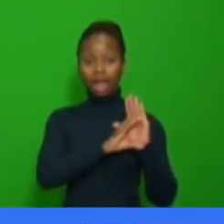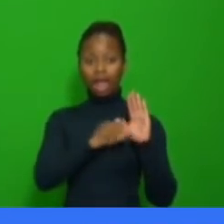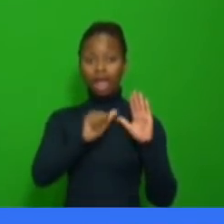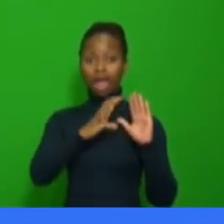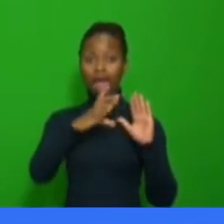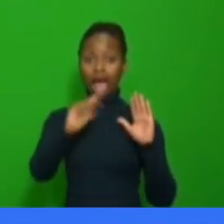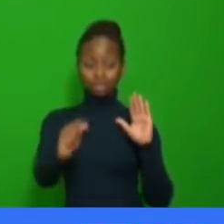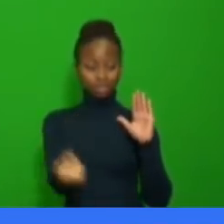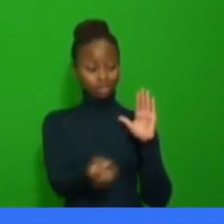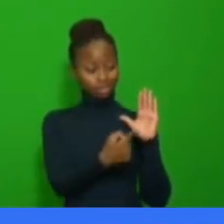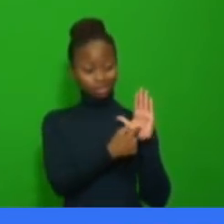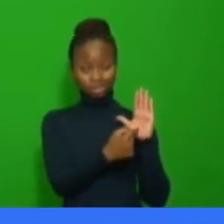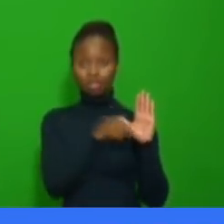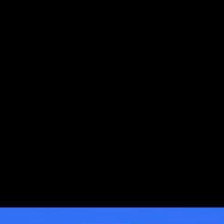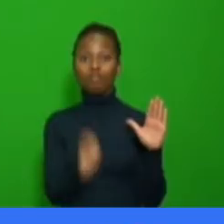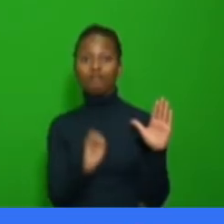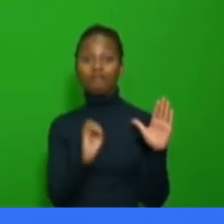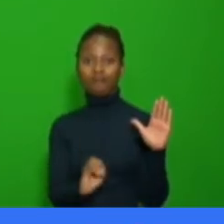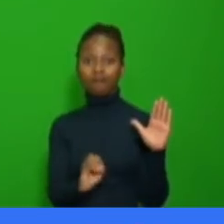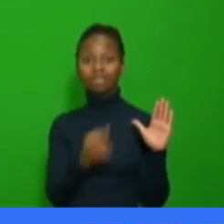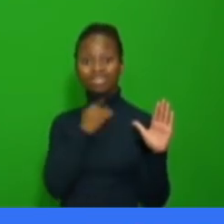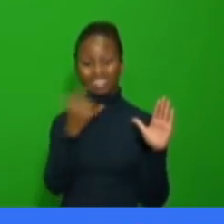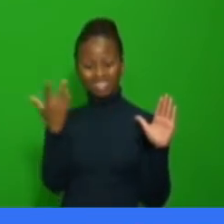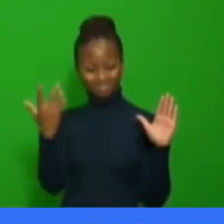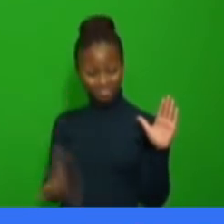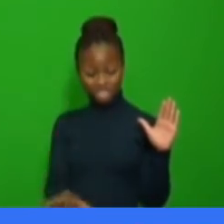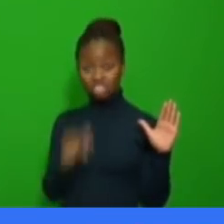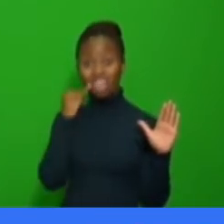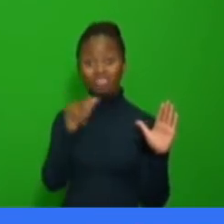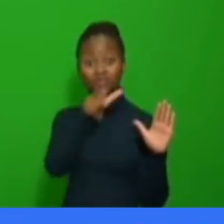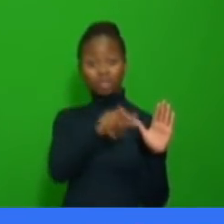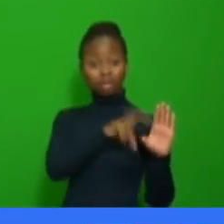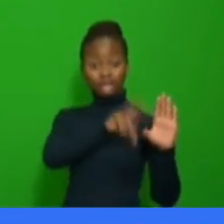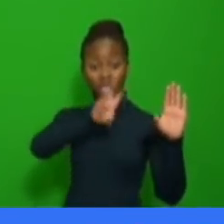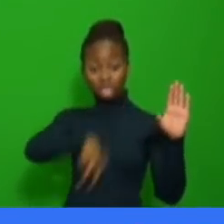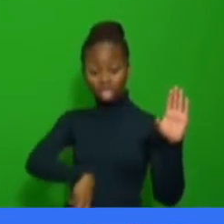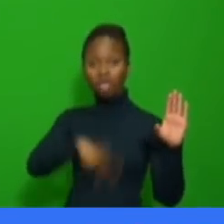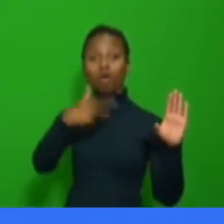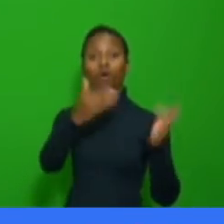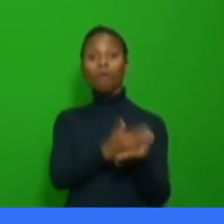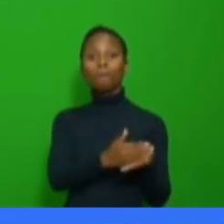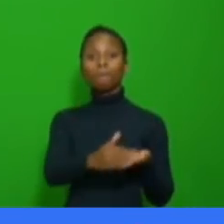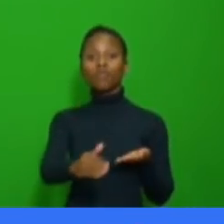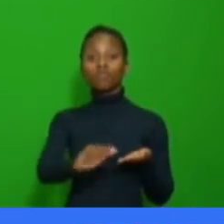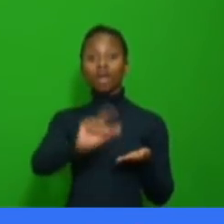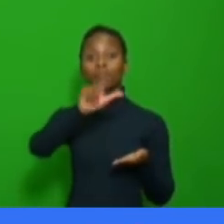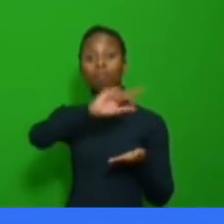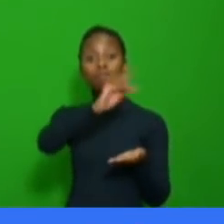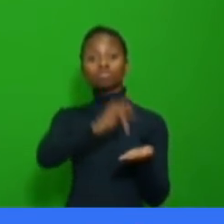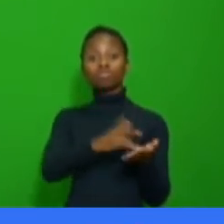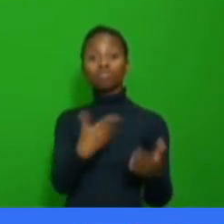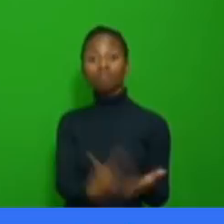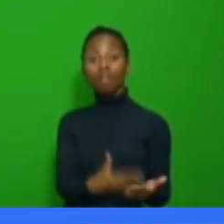followed to appoint a governor or a deputy governor. And